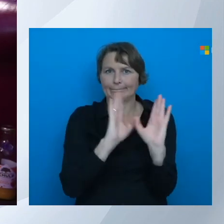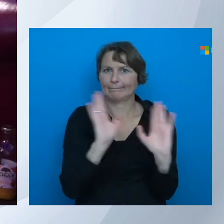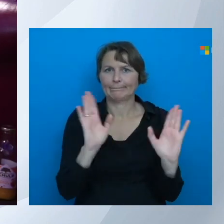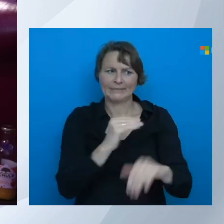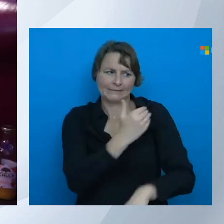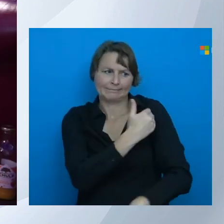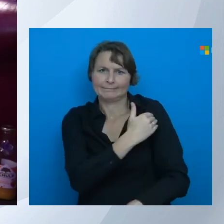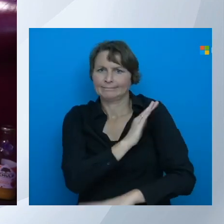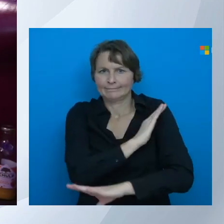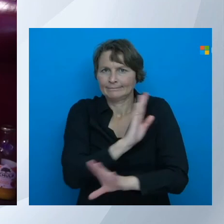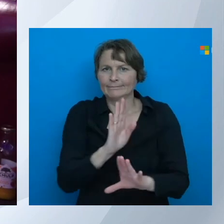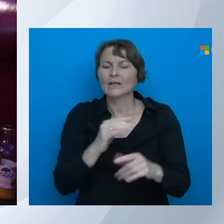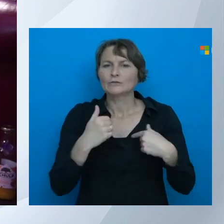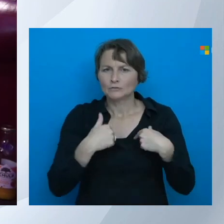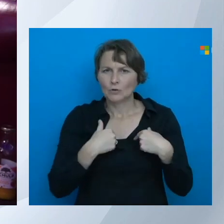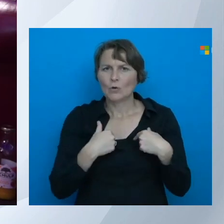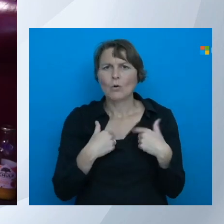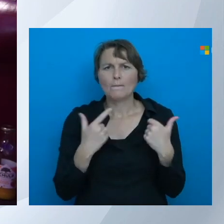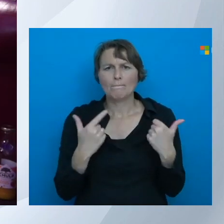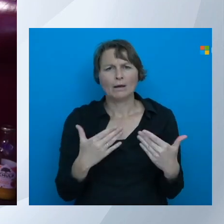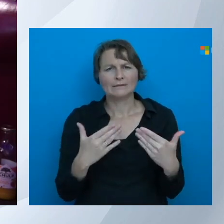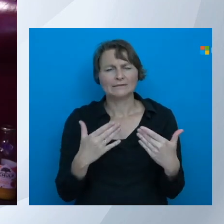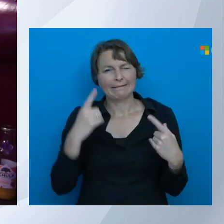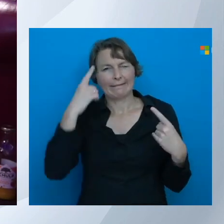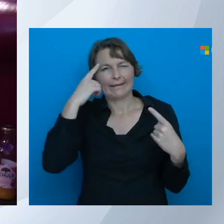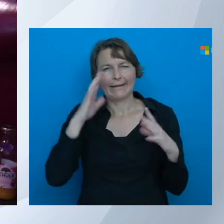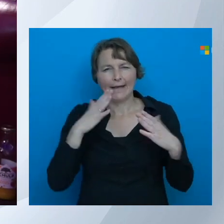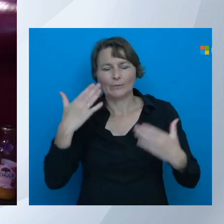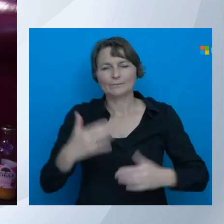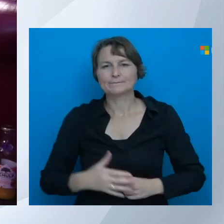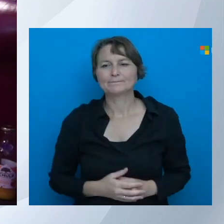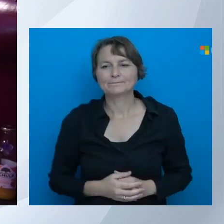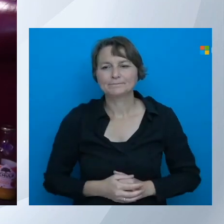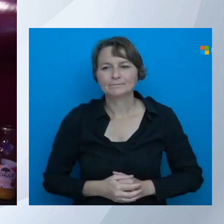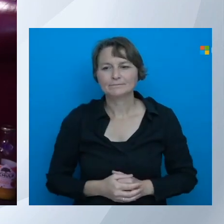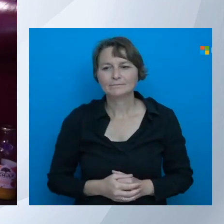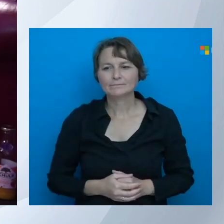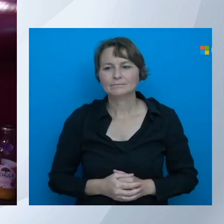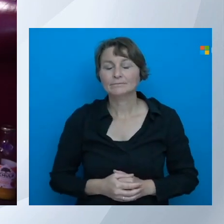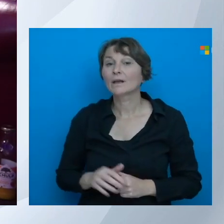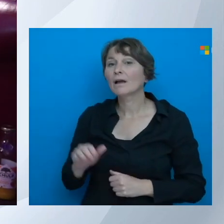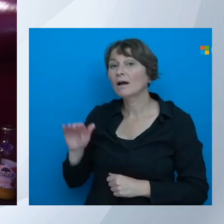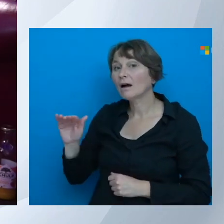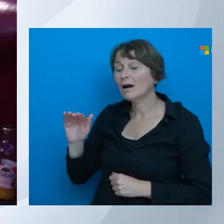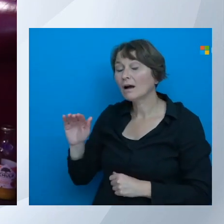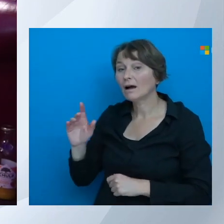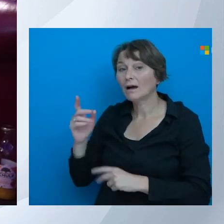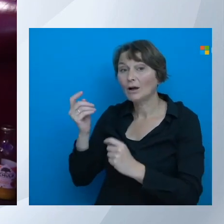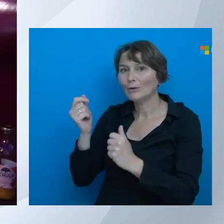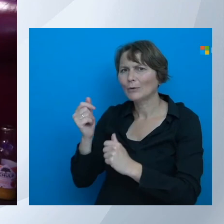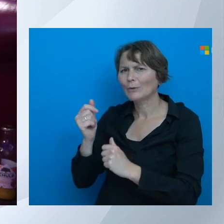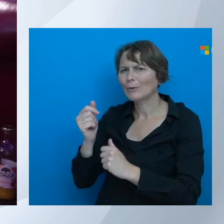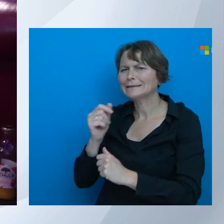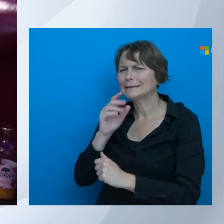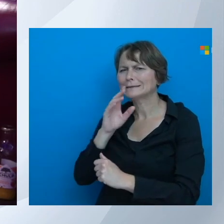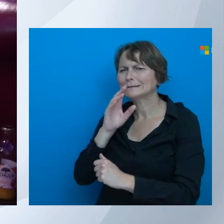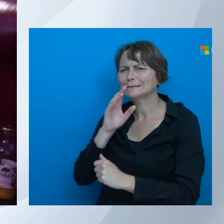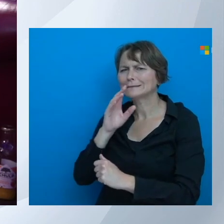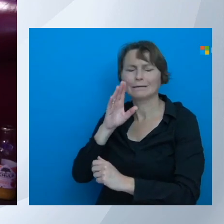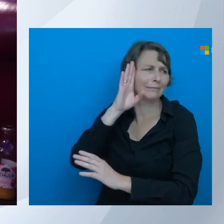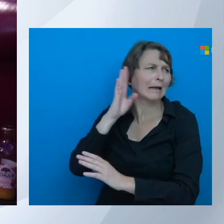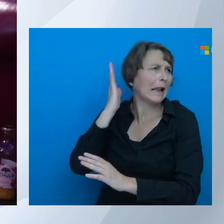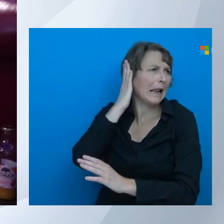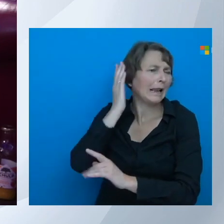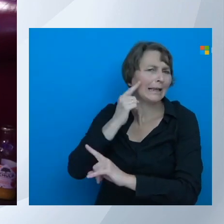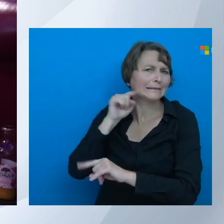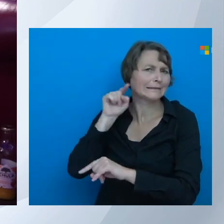know you hit rock bottom. Okay, so one quick note, Jose, ignore whatever she said just previously, because